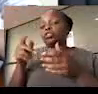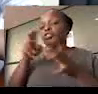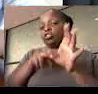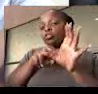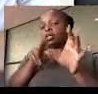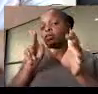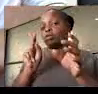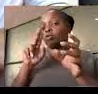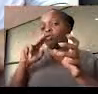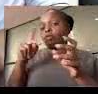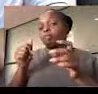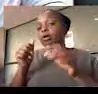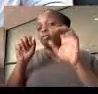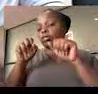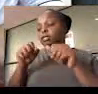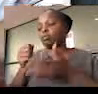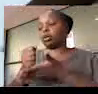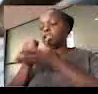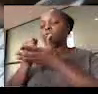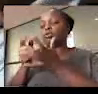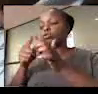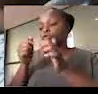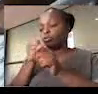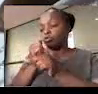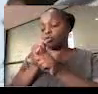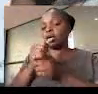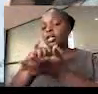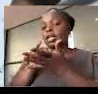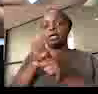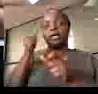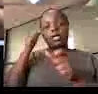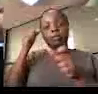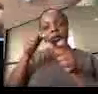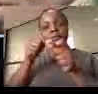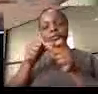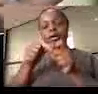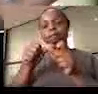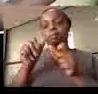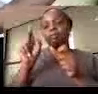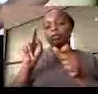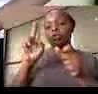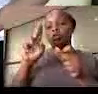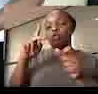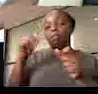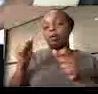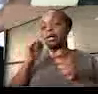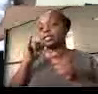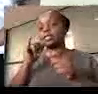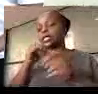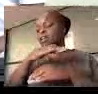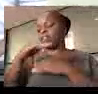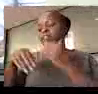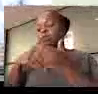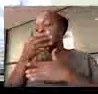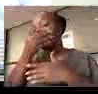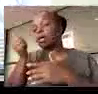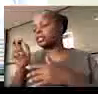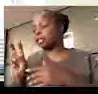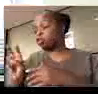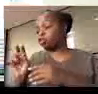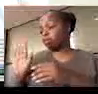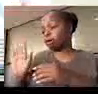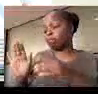If you're out there, you're a young man working or a young woman working, you never know. These are some of the most unavoidable